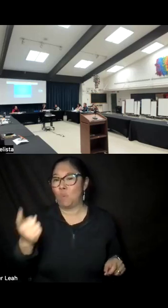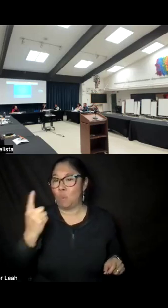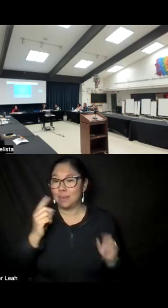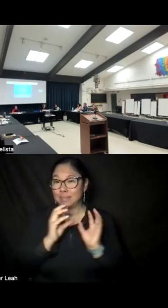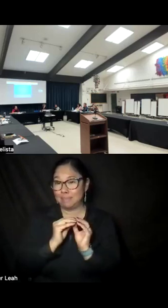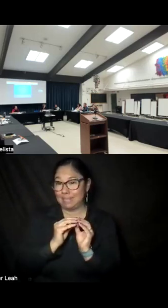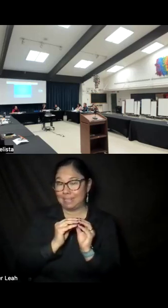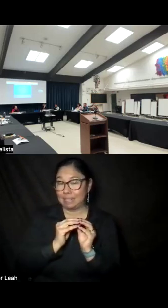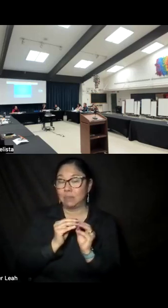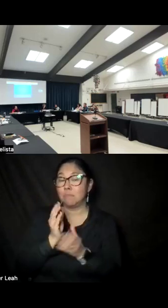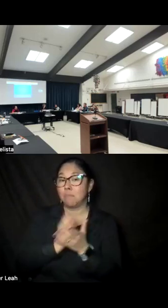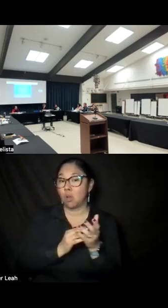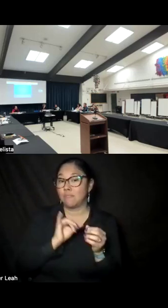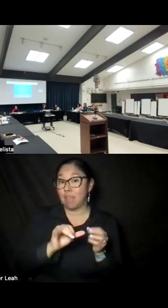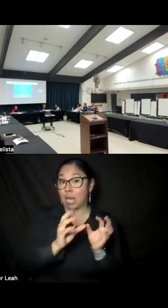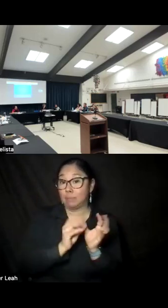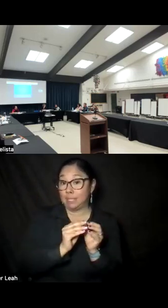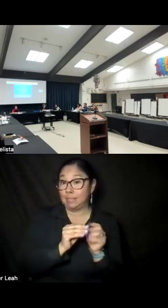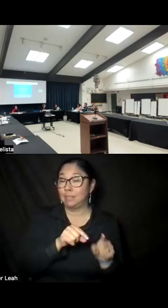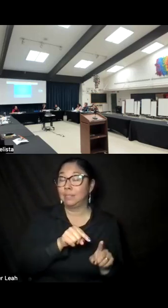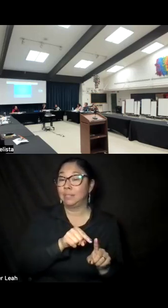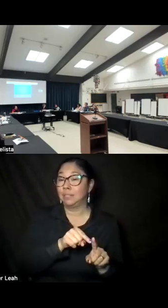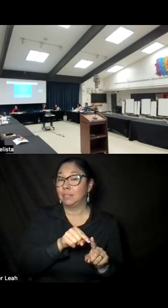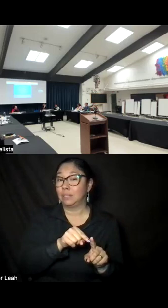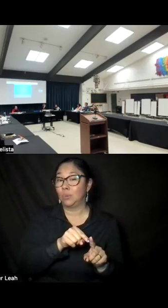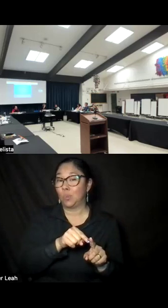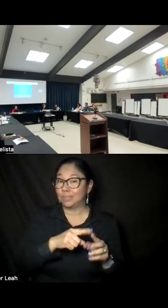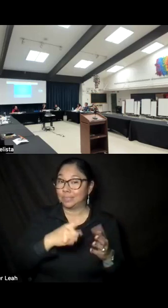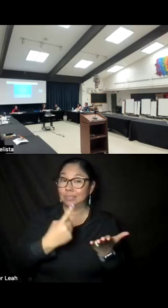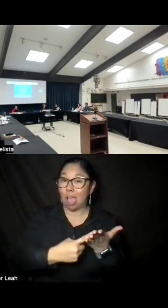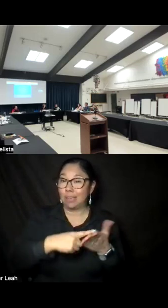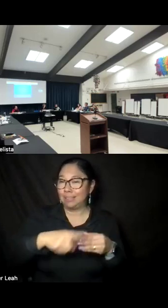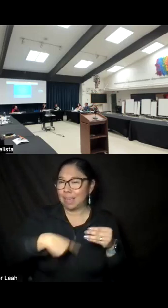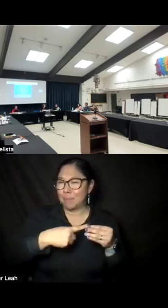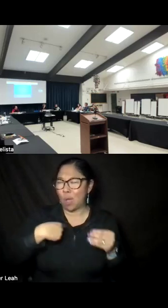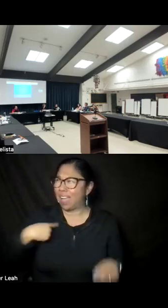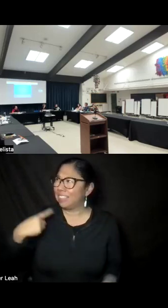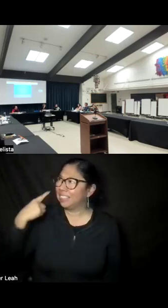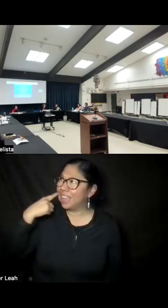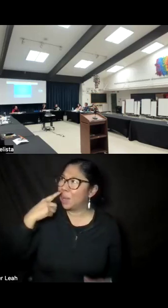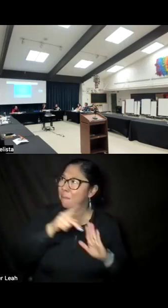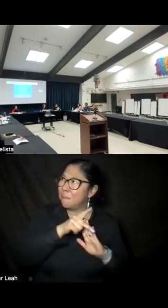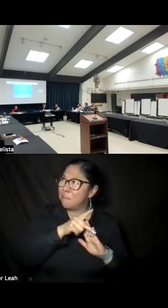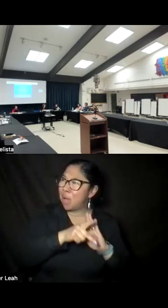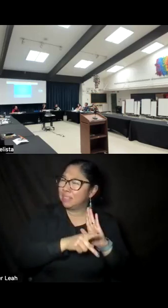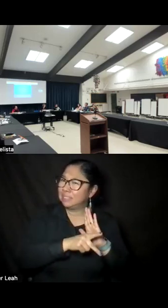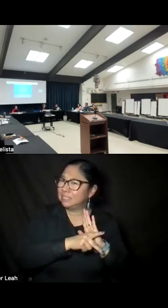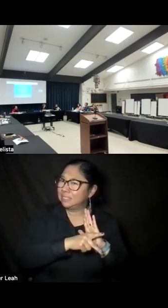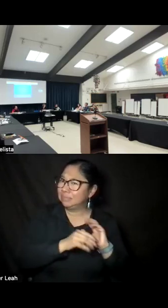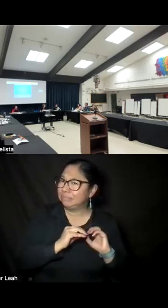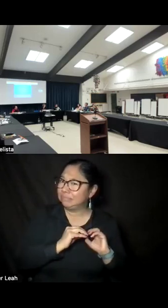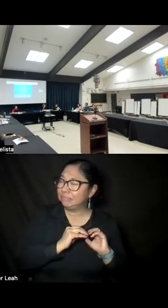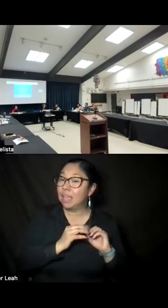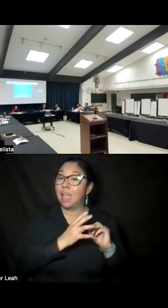of the meeting was going over, I think, the policy.